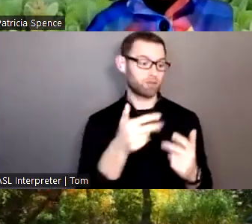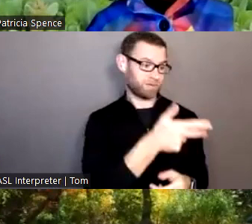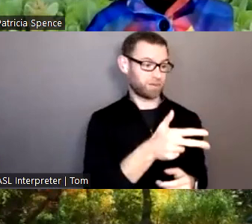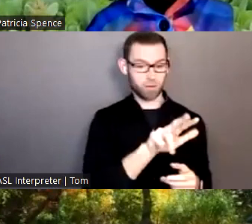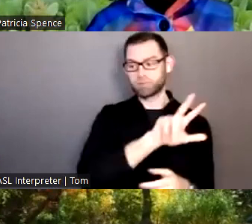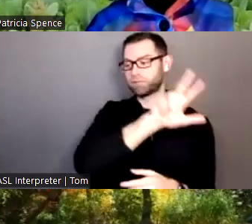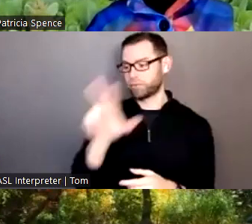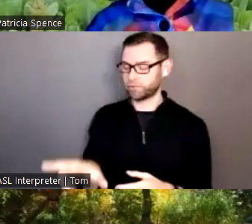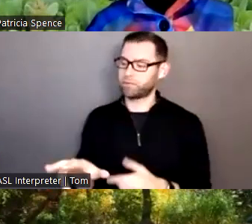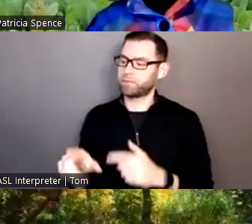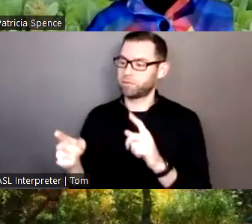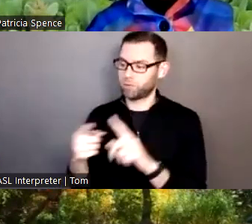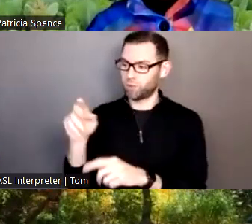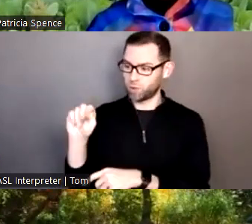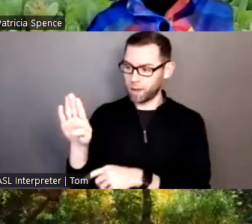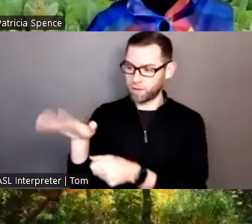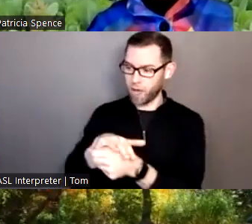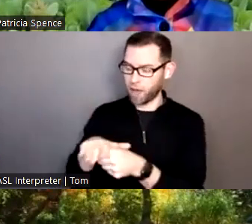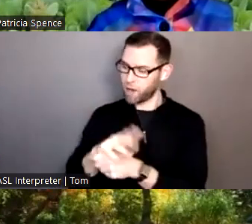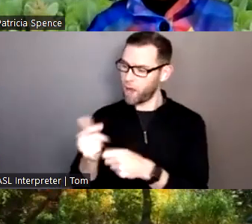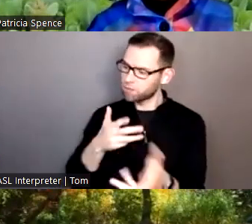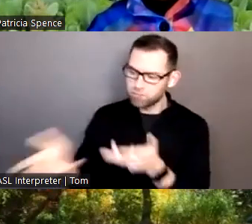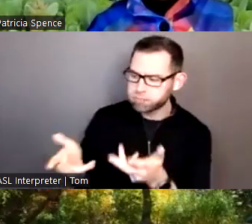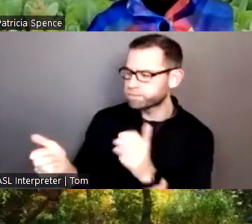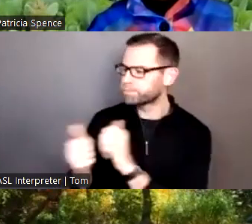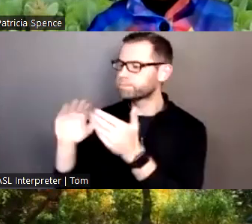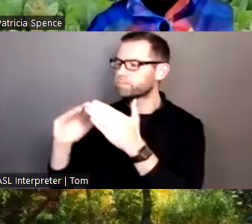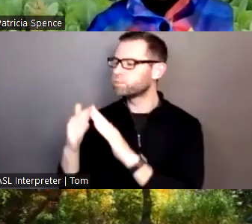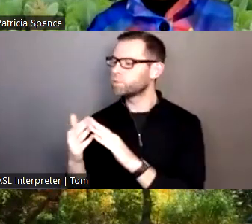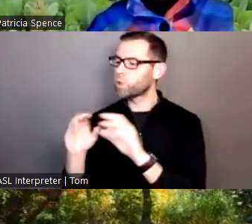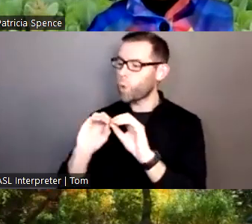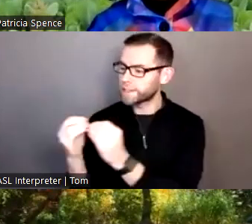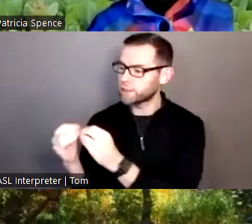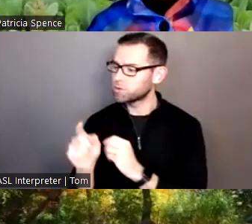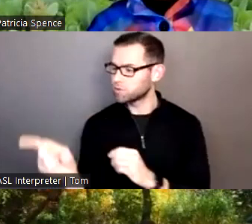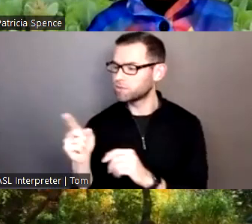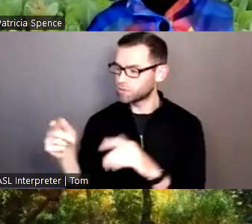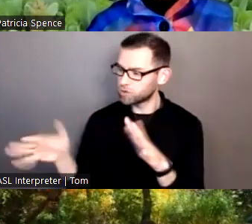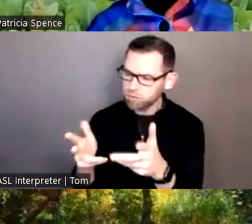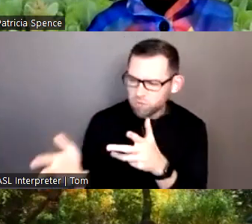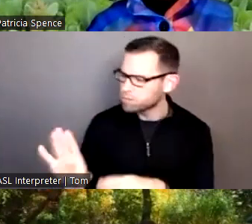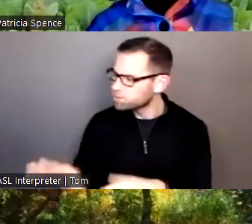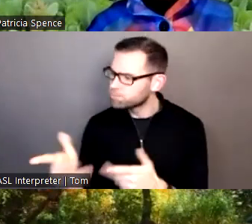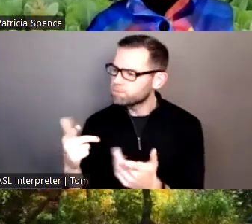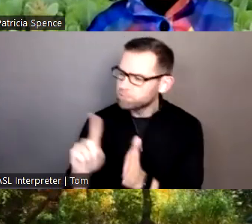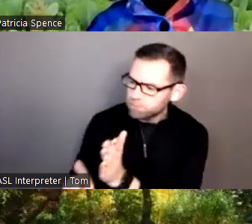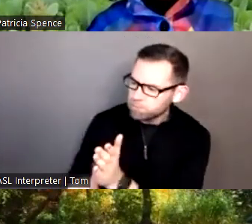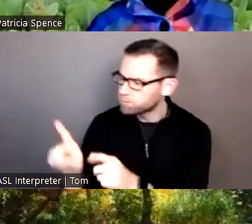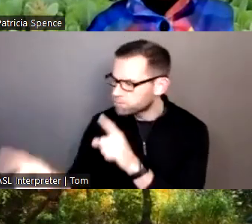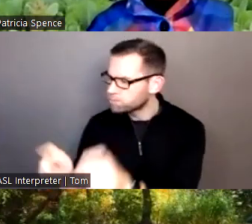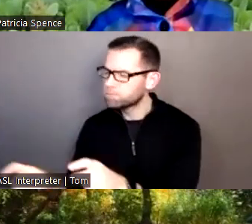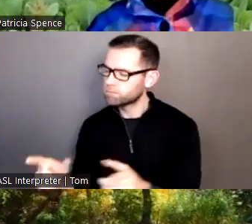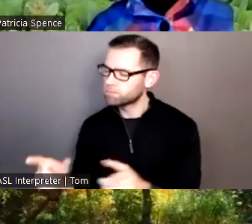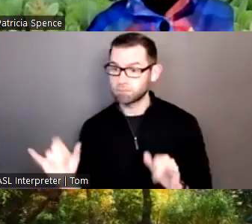engage with some of avocats the et community-based organizations down there. organisations qui So basées dans cette communauté yo,